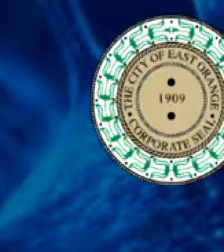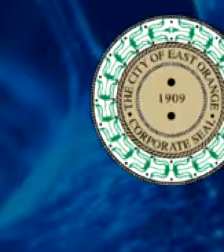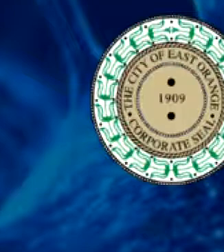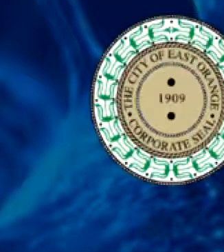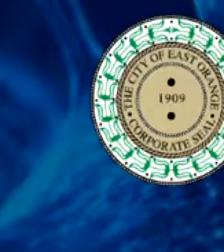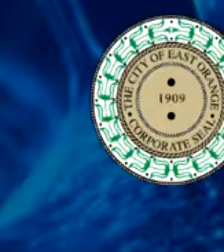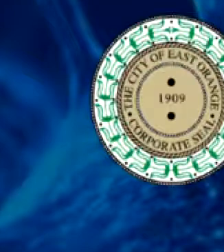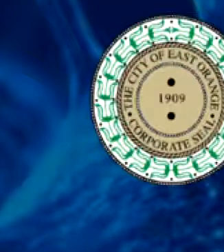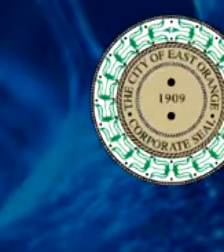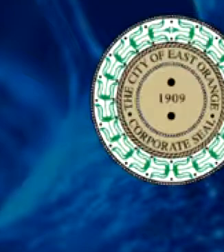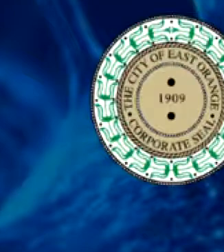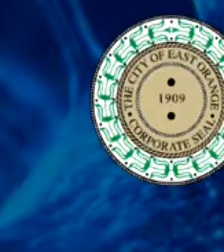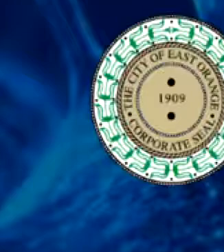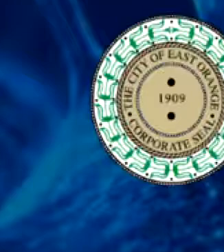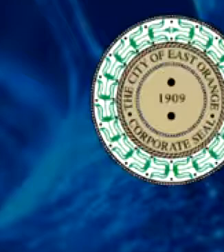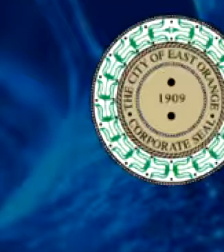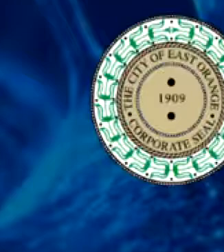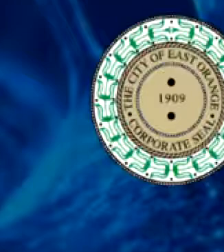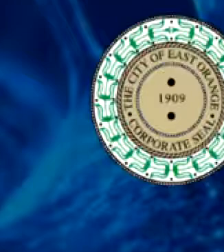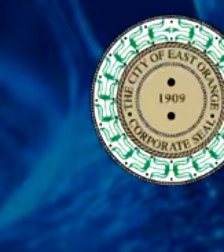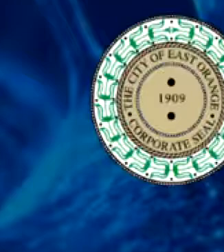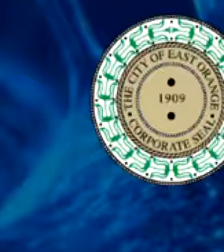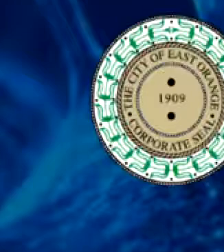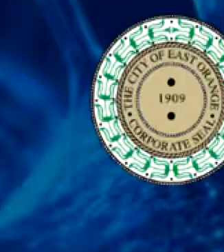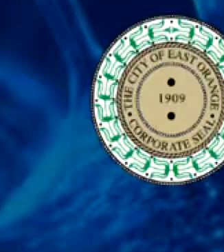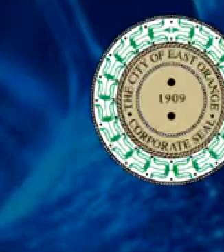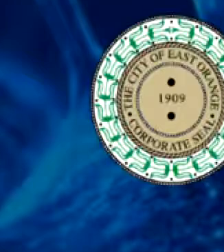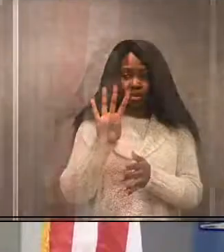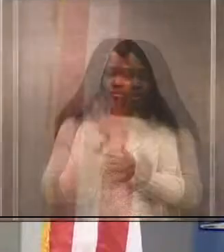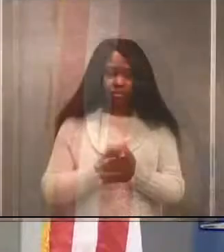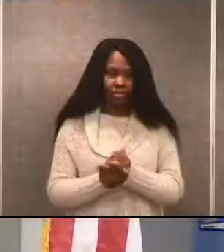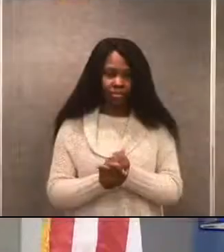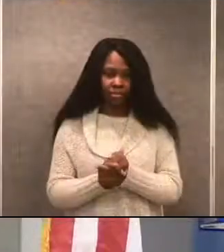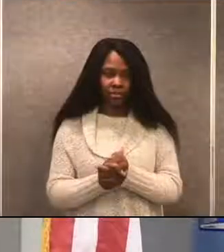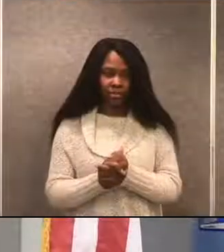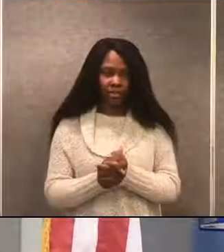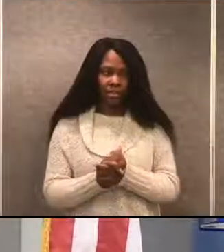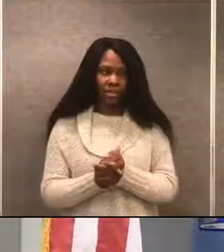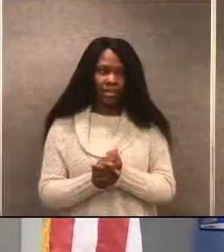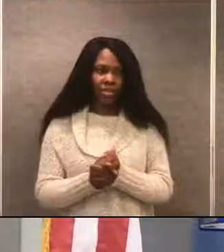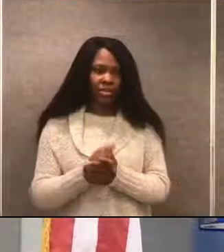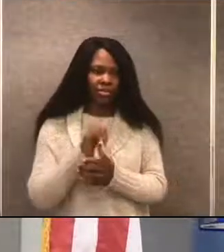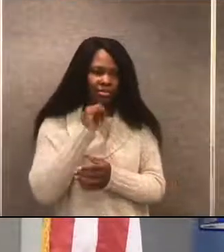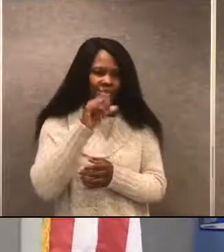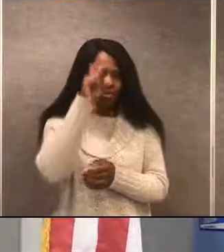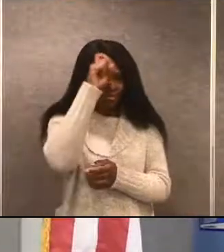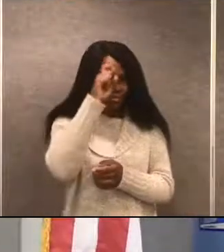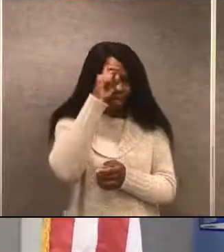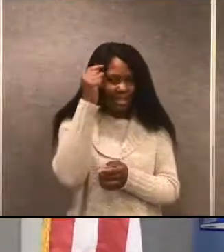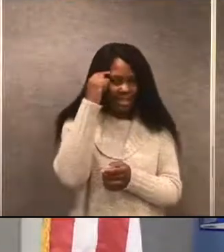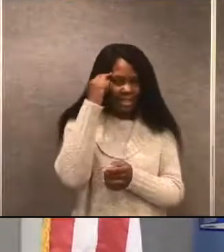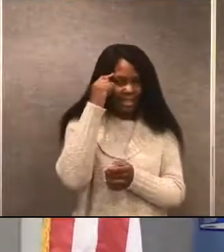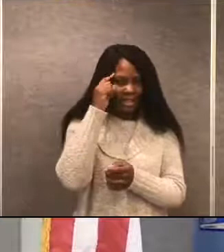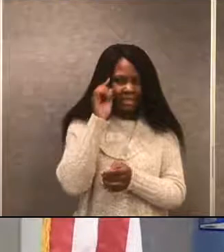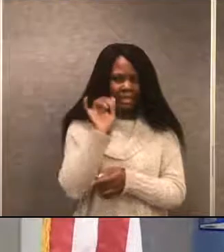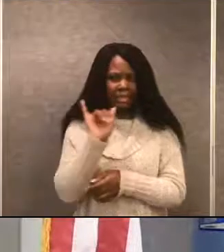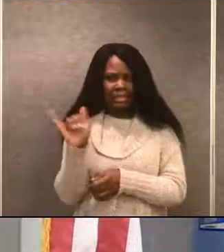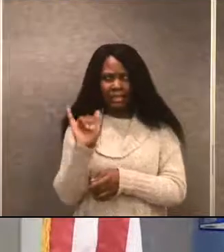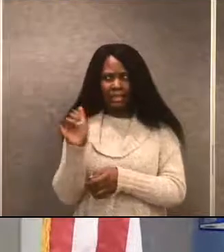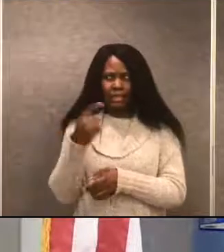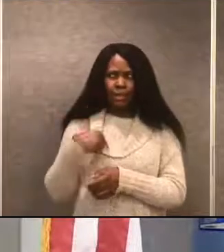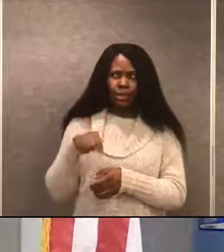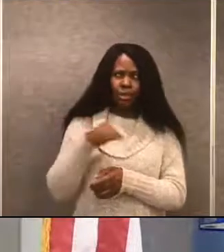14,694. And so, again, it's not wise to think that this is the same situation that we were